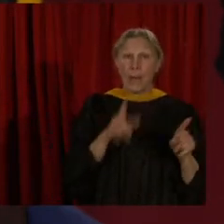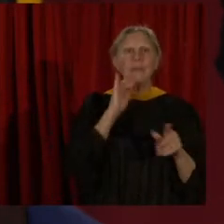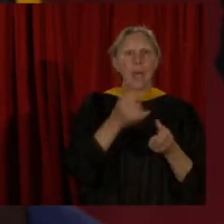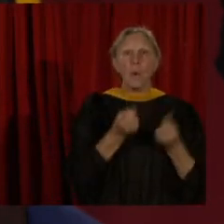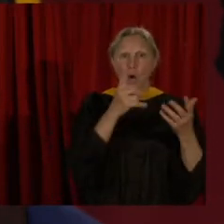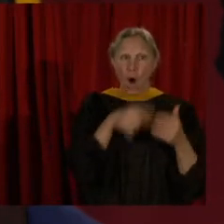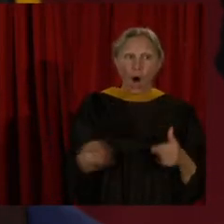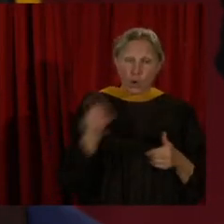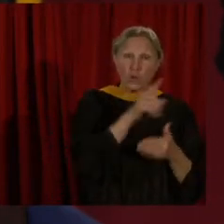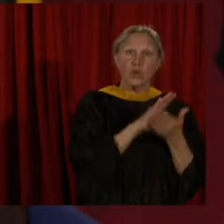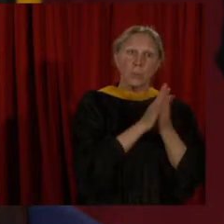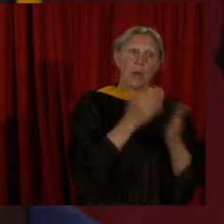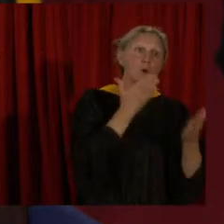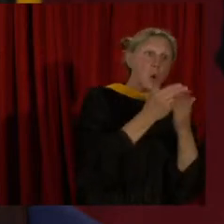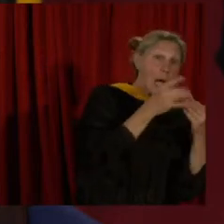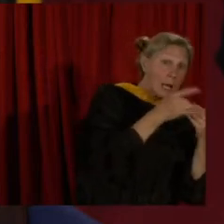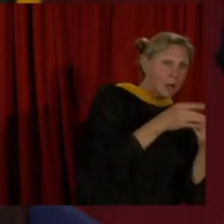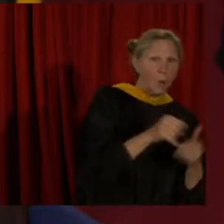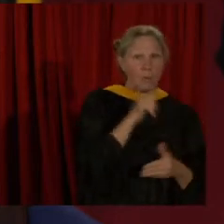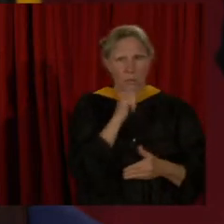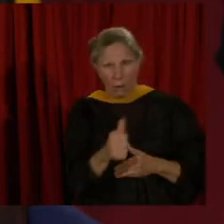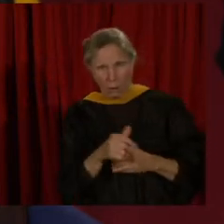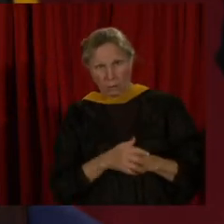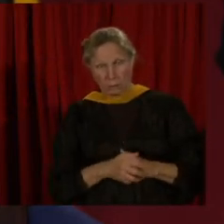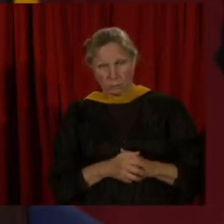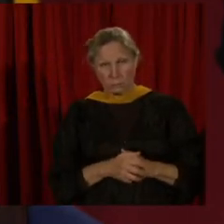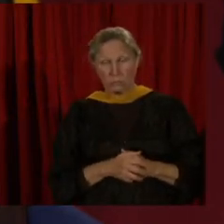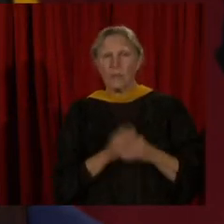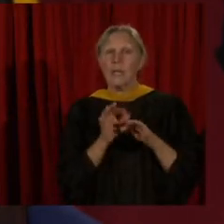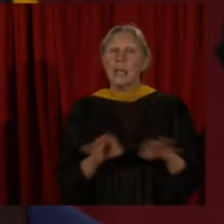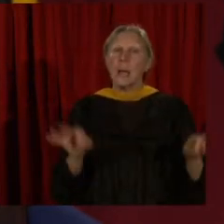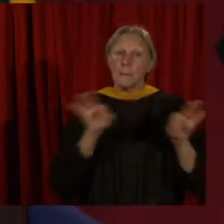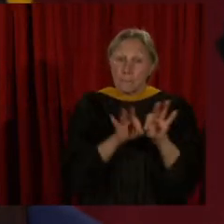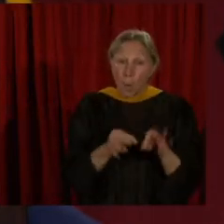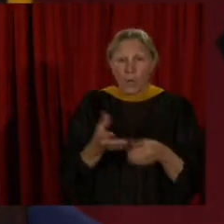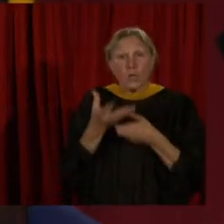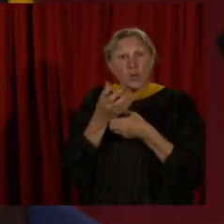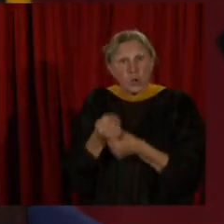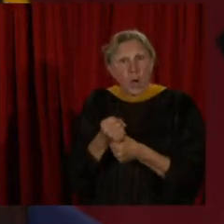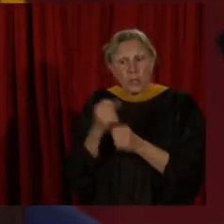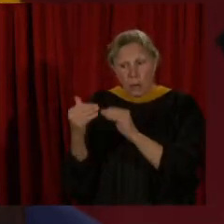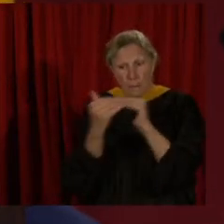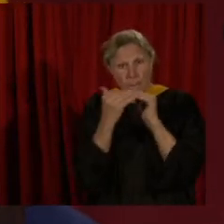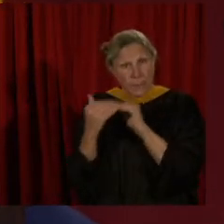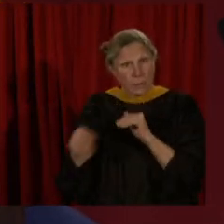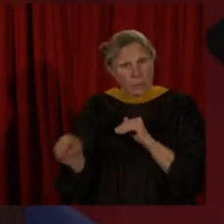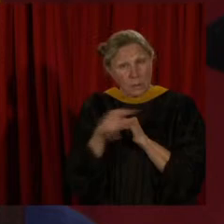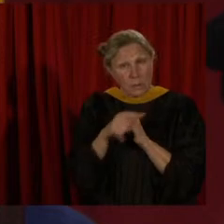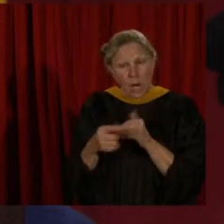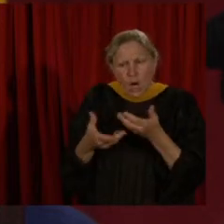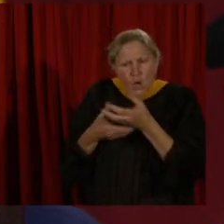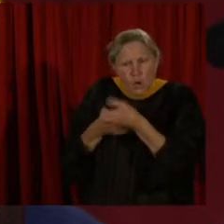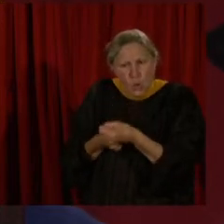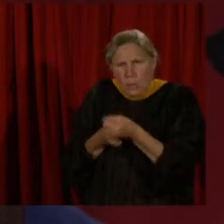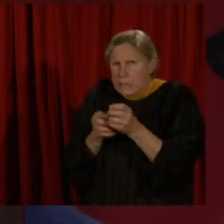a leader. It's important to build trust with your coworkers because trust is essential to the speed